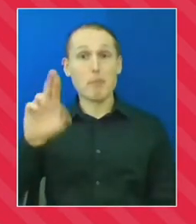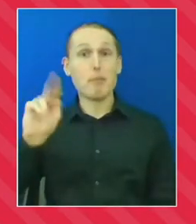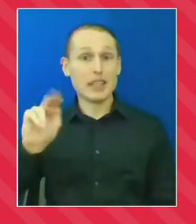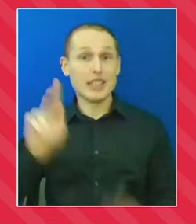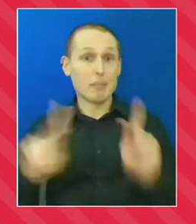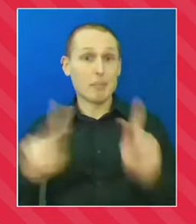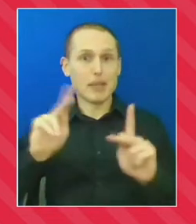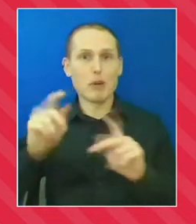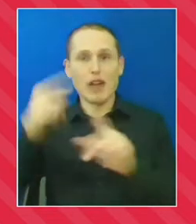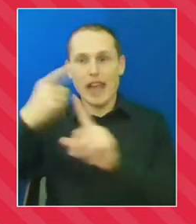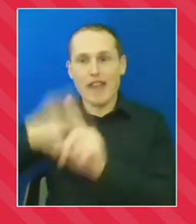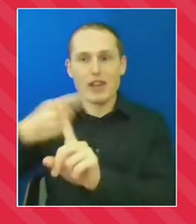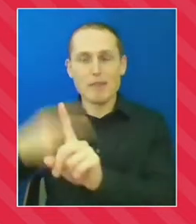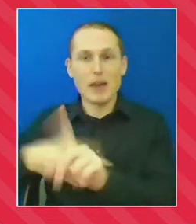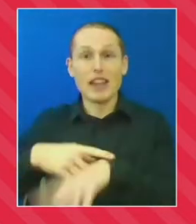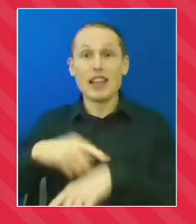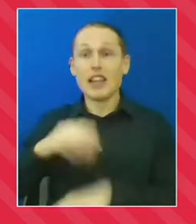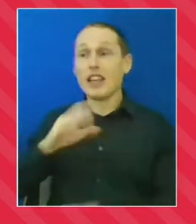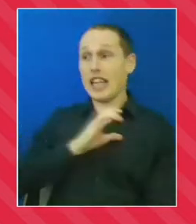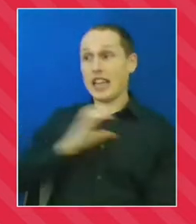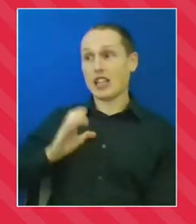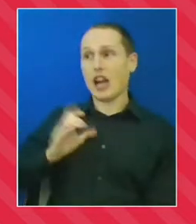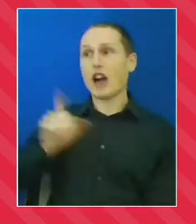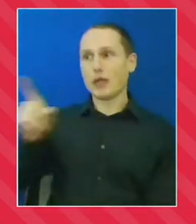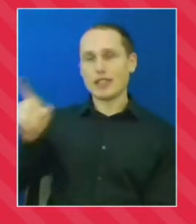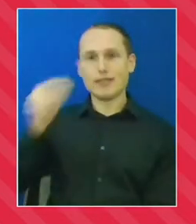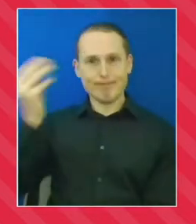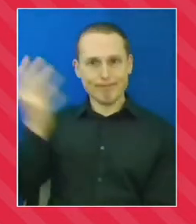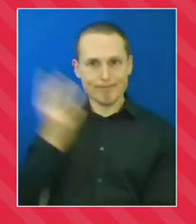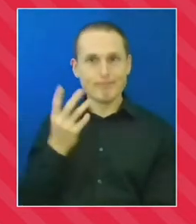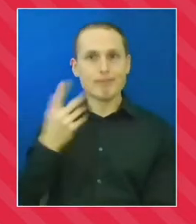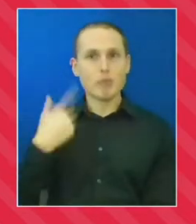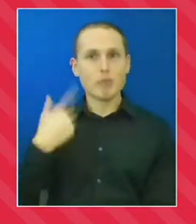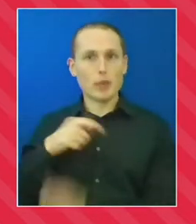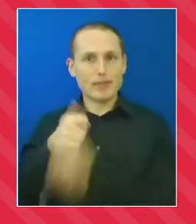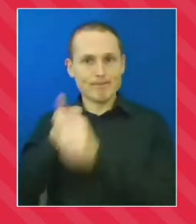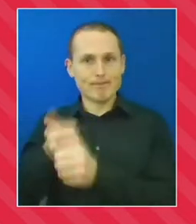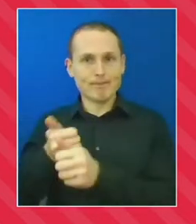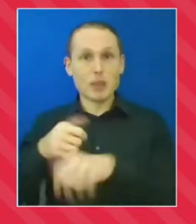included in the 2018 Farm Bill, to do this evaluation. And based on